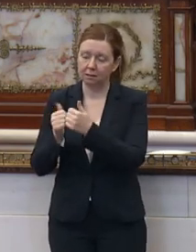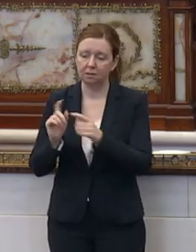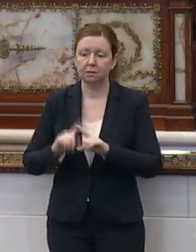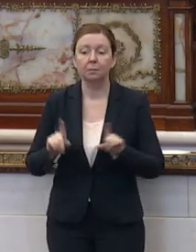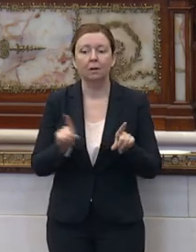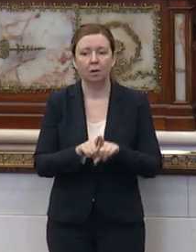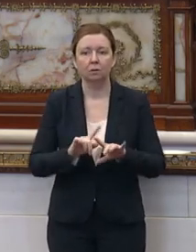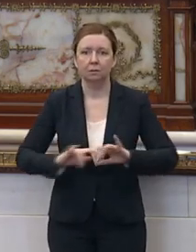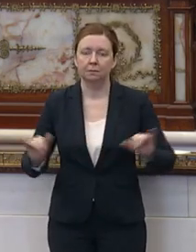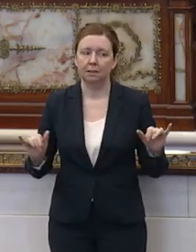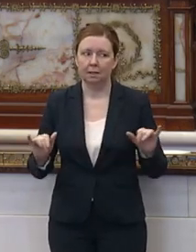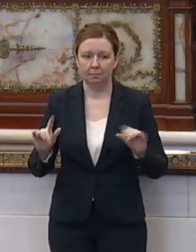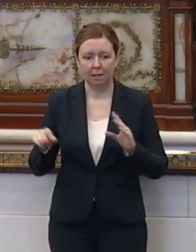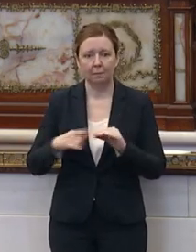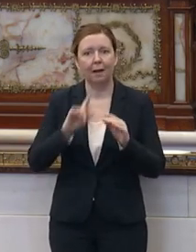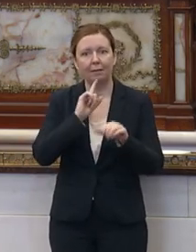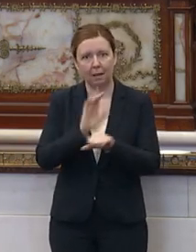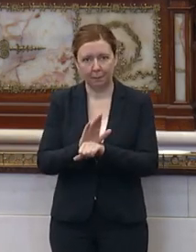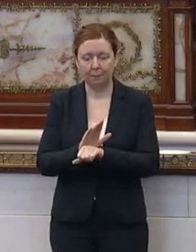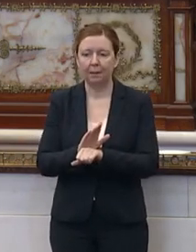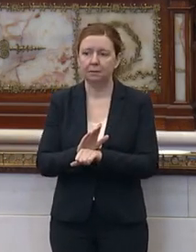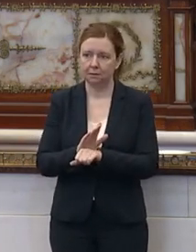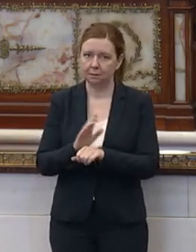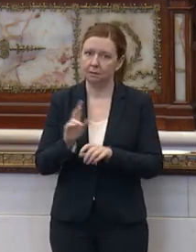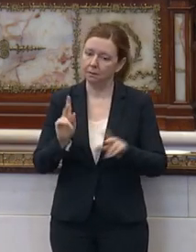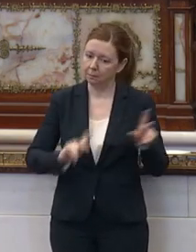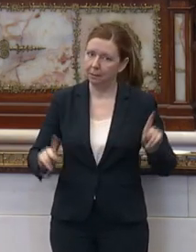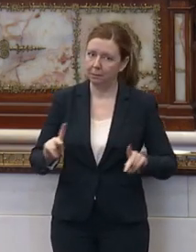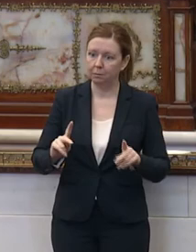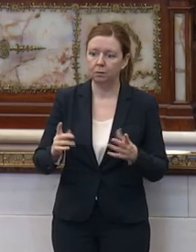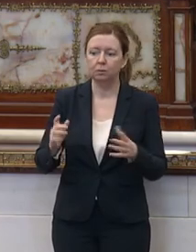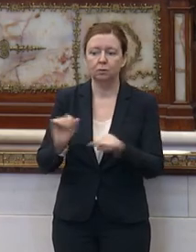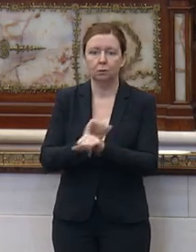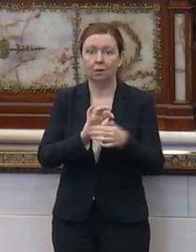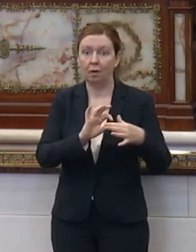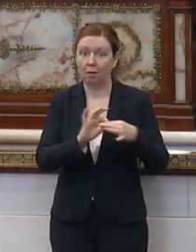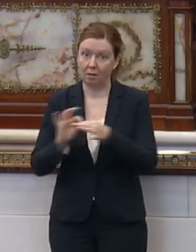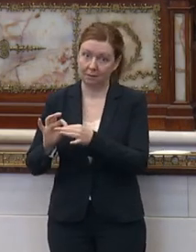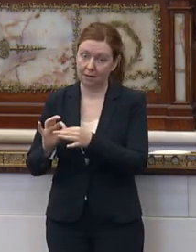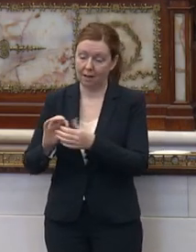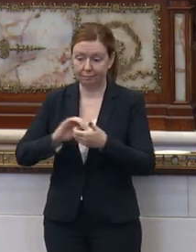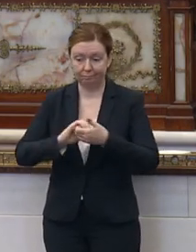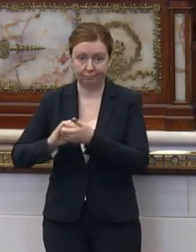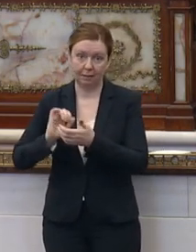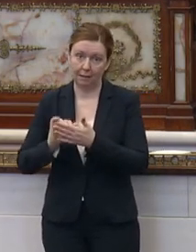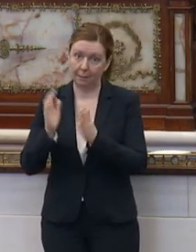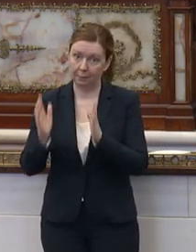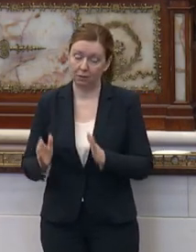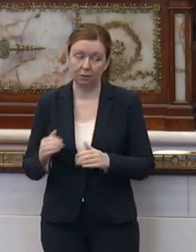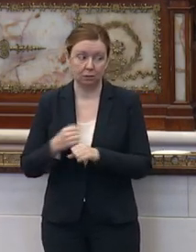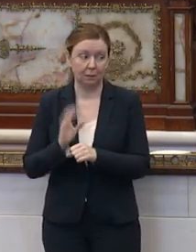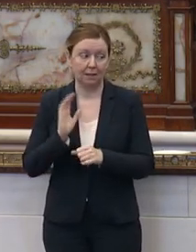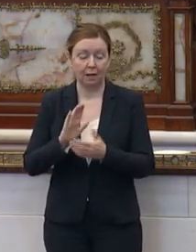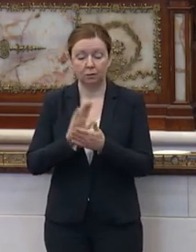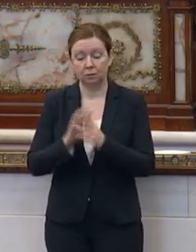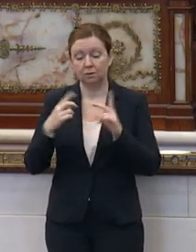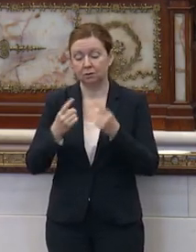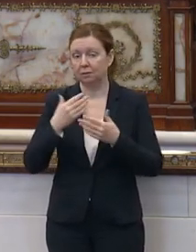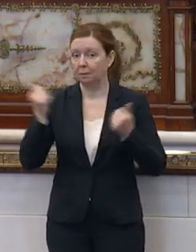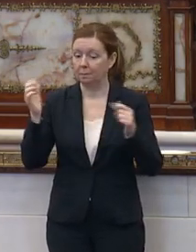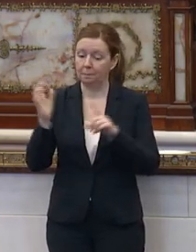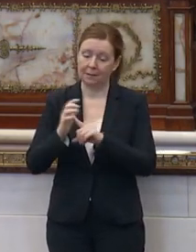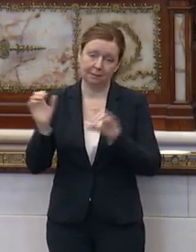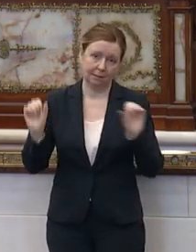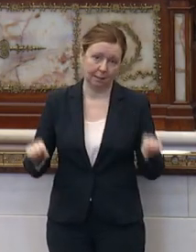but also around the commitment by stakeholders to work alongside that person to make our school district the best